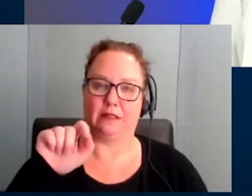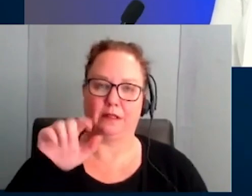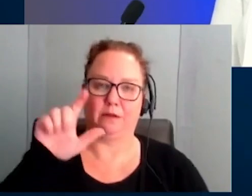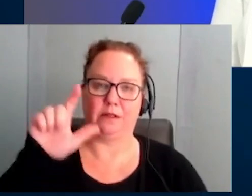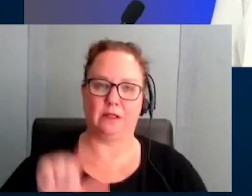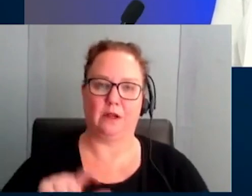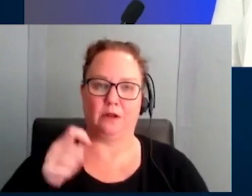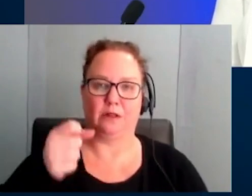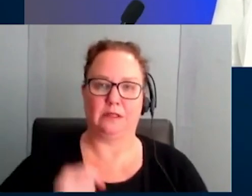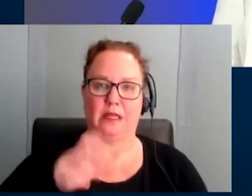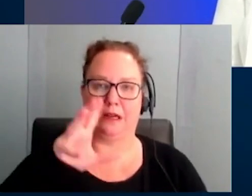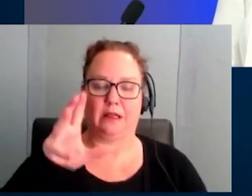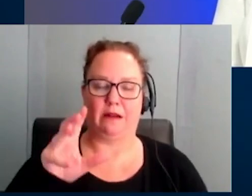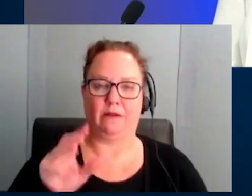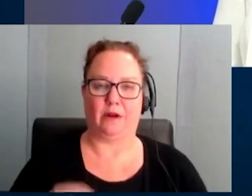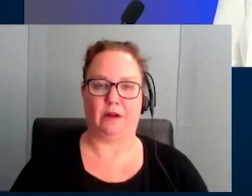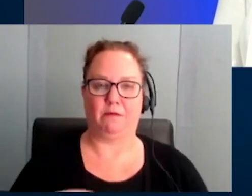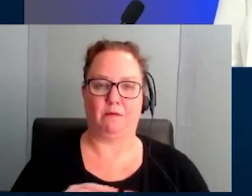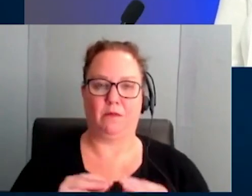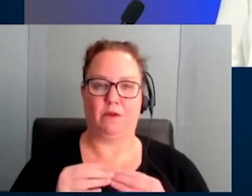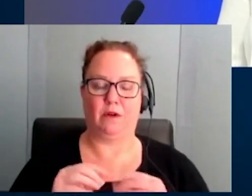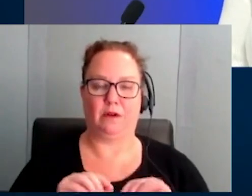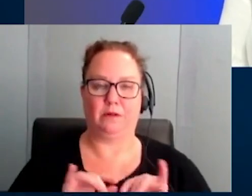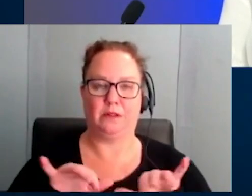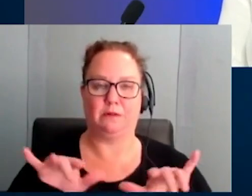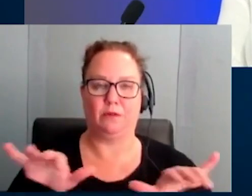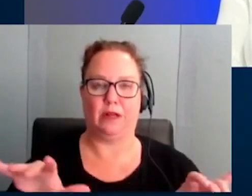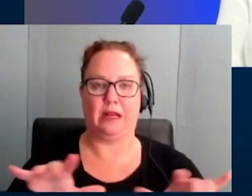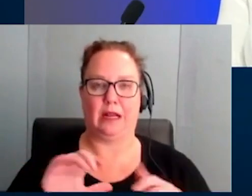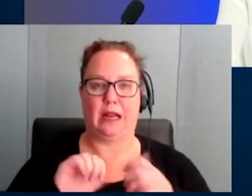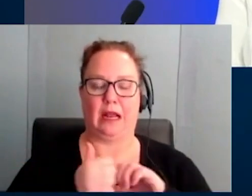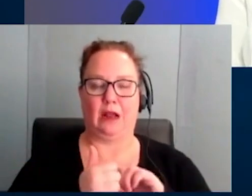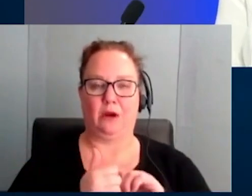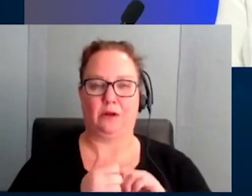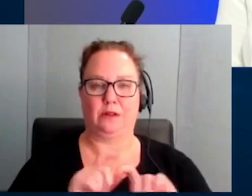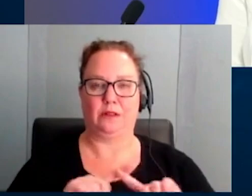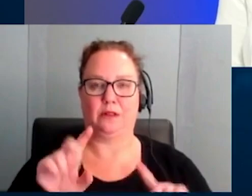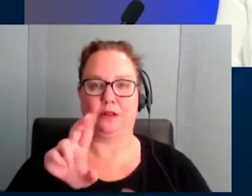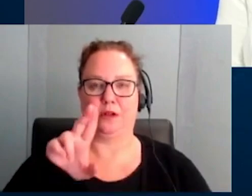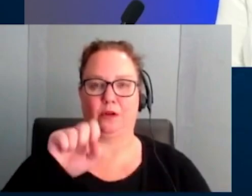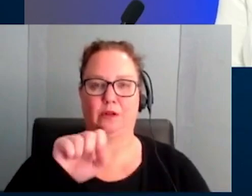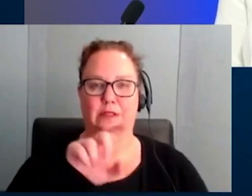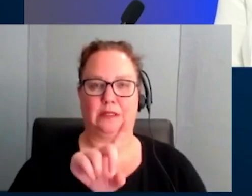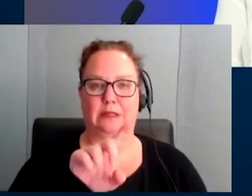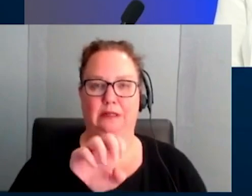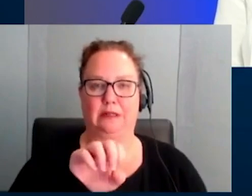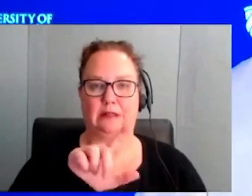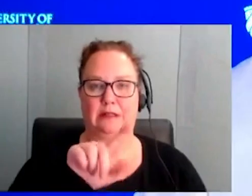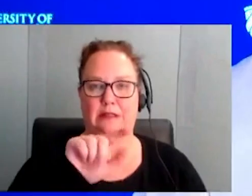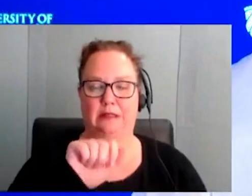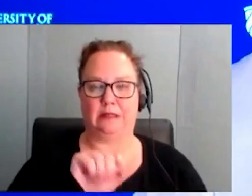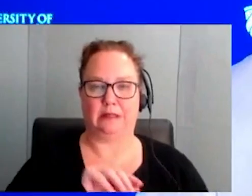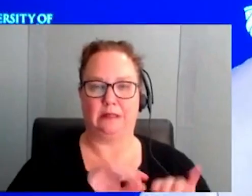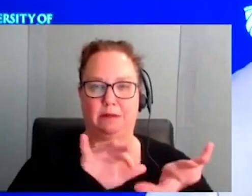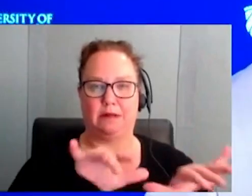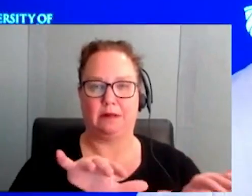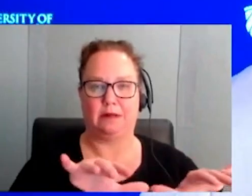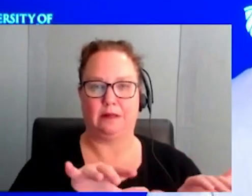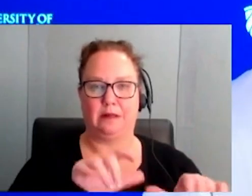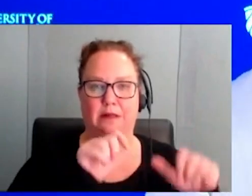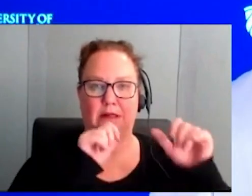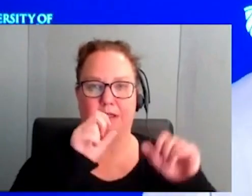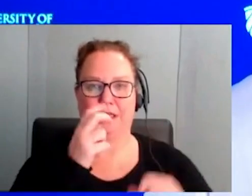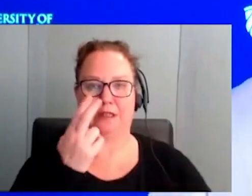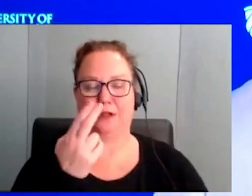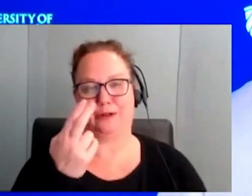new variant more room to spread. How are the dynamics different here in the U.S., where Delta is abundant? Yeah, and I would say it's not just the U.S., it's